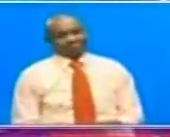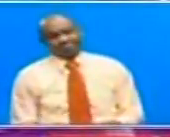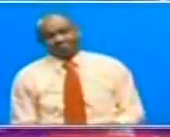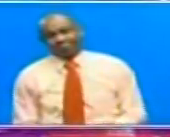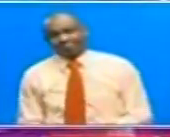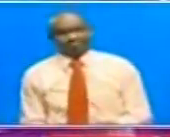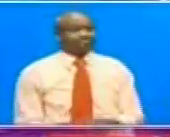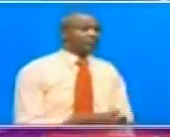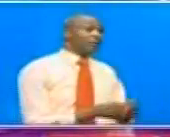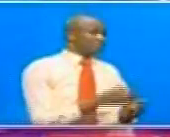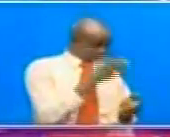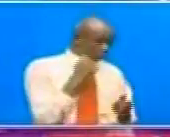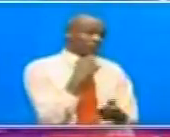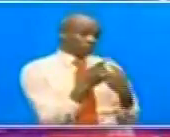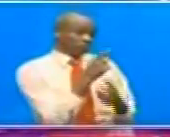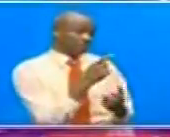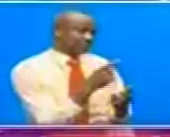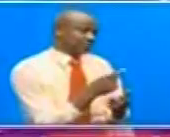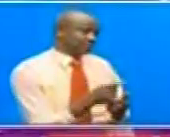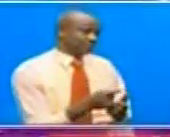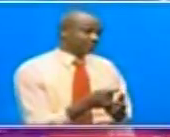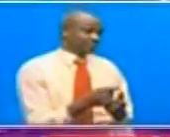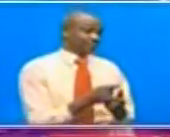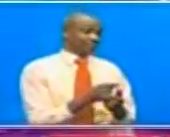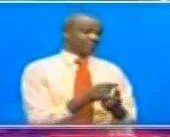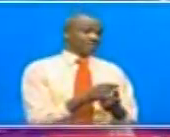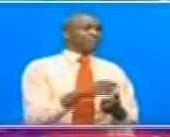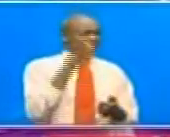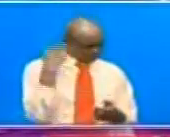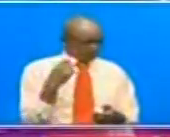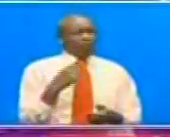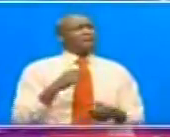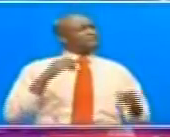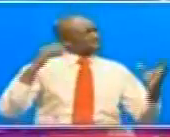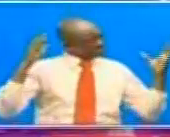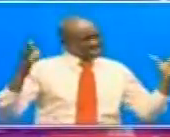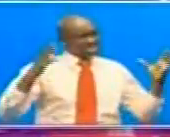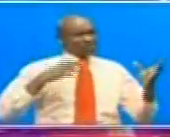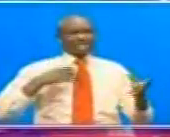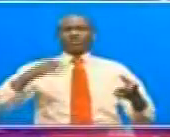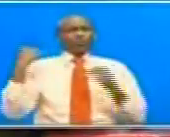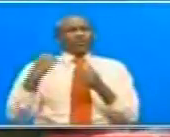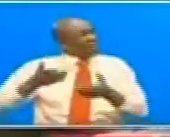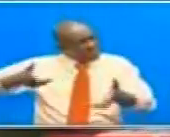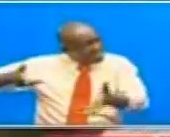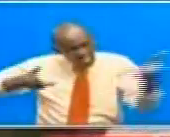mentioned Rangata Primary before yes. We go to that. Okay, go on. It was big coverage, tear gassing of children, and rightly